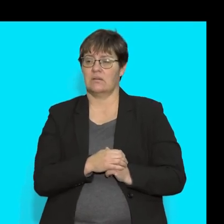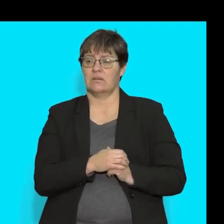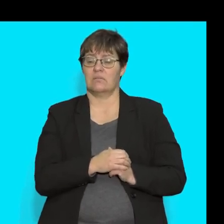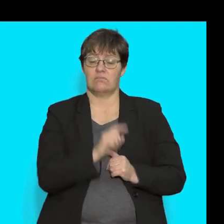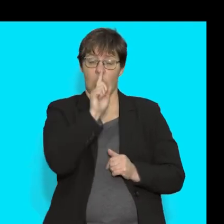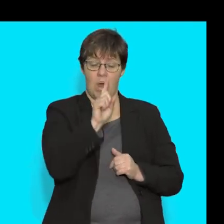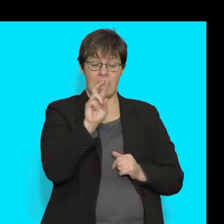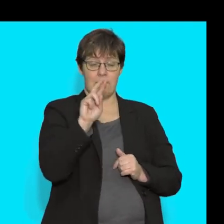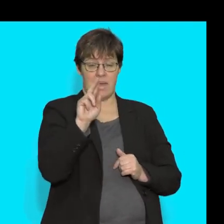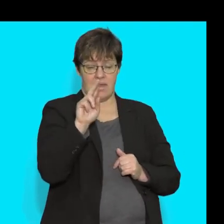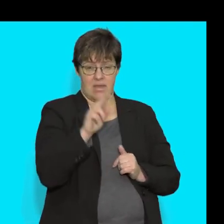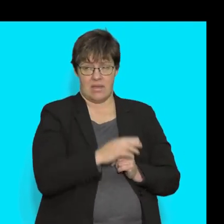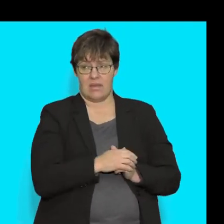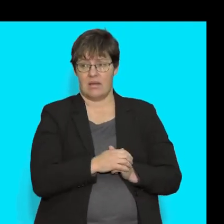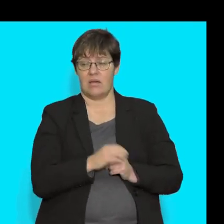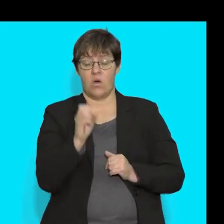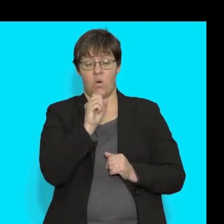So one pair